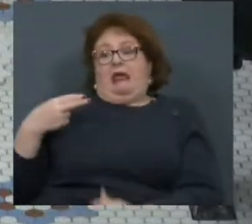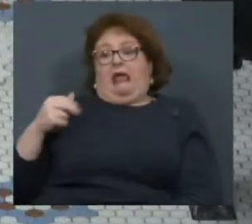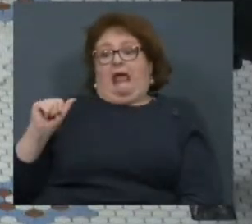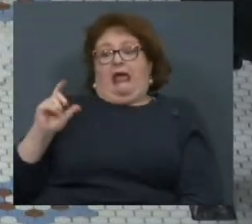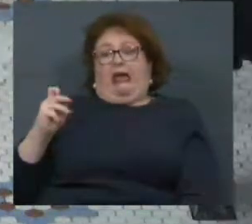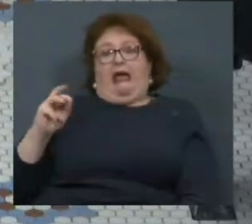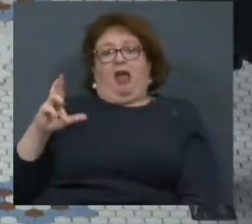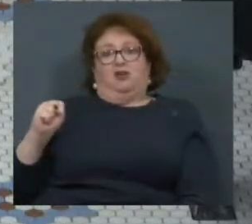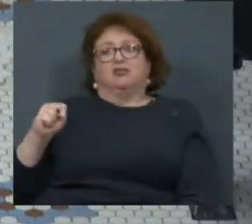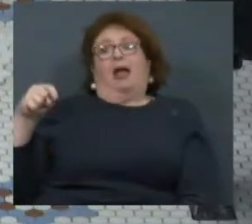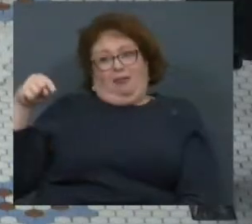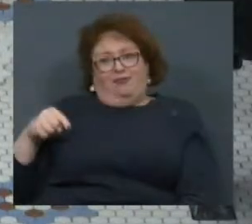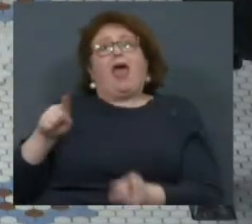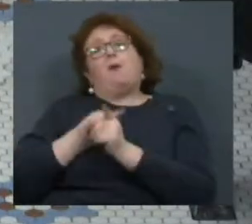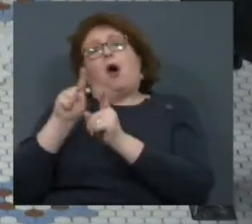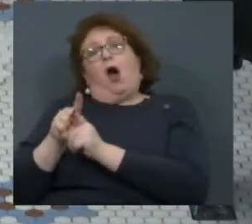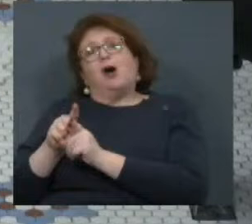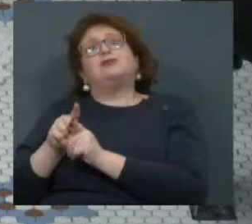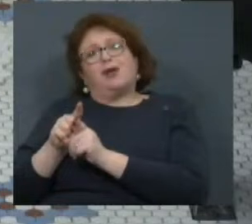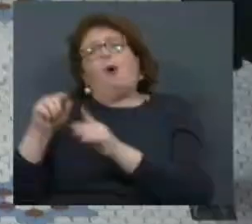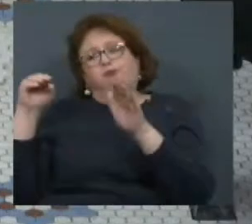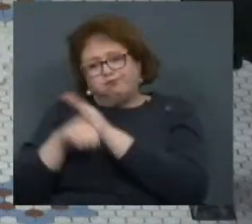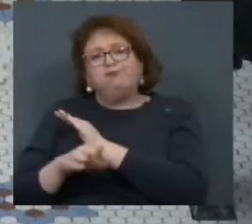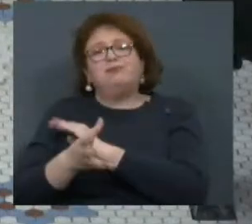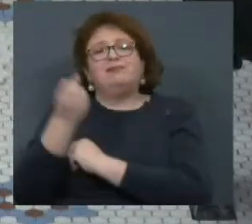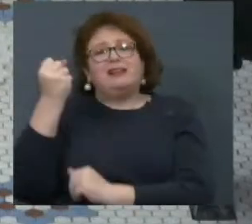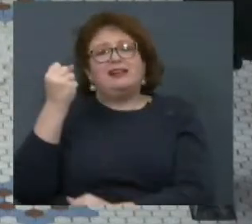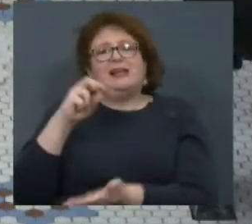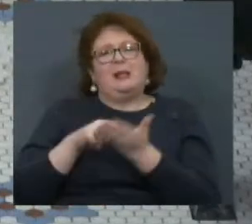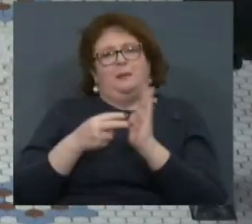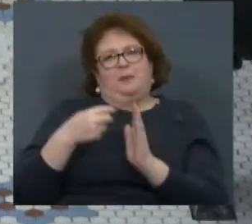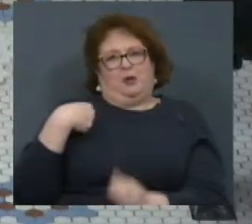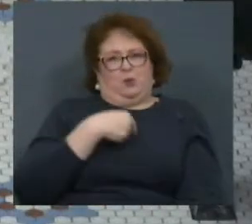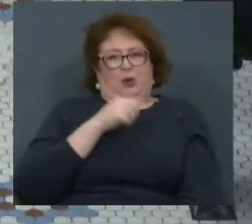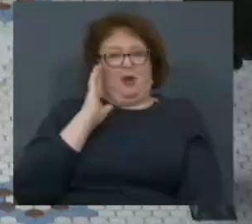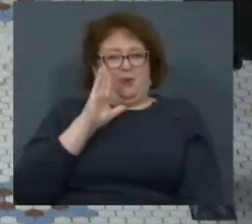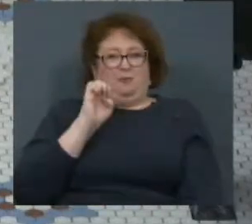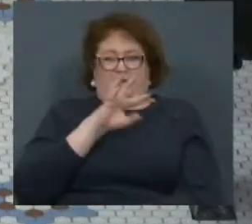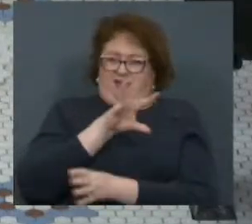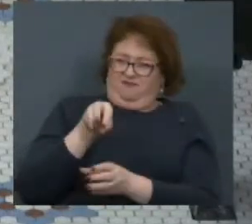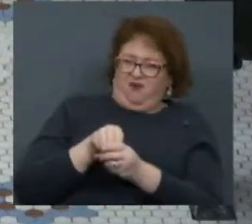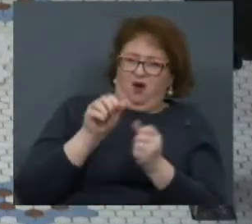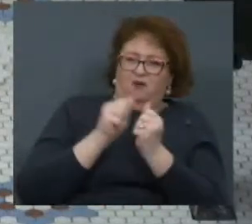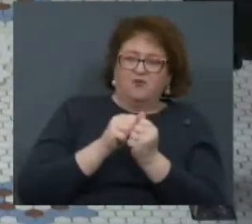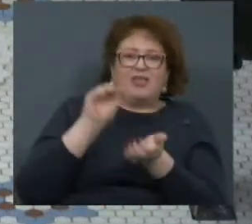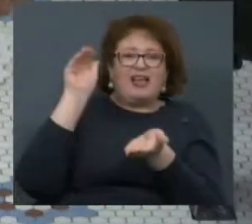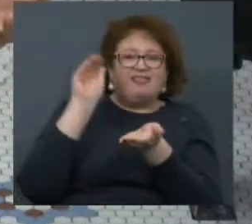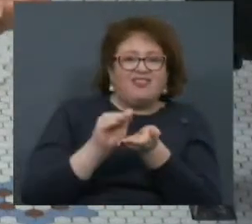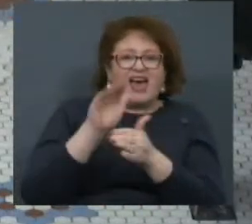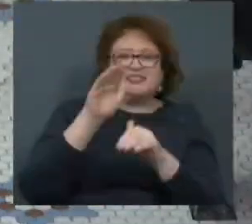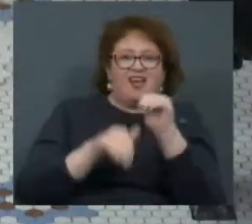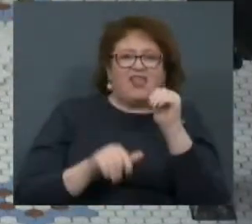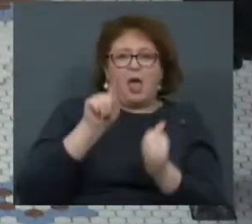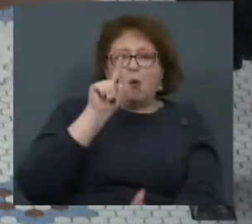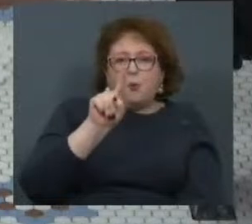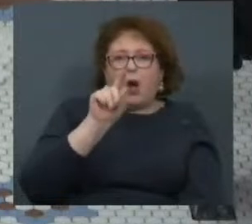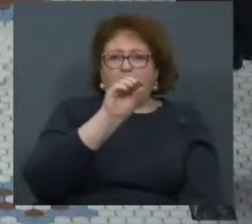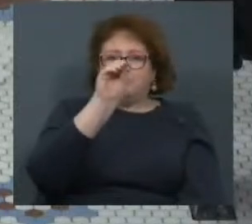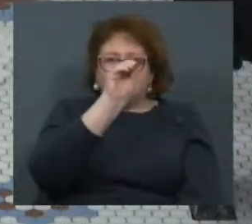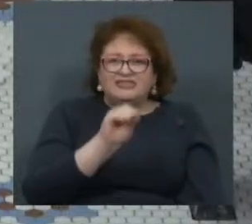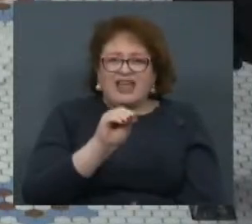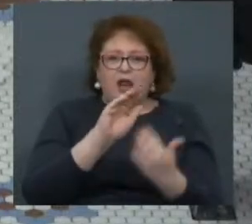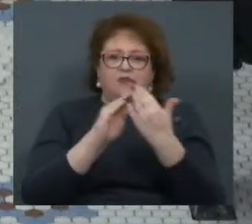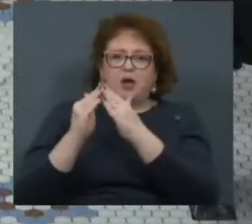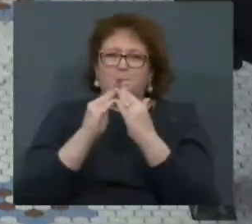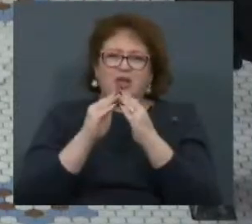we're going to be in this less than 1% of communities that do this. We're like cutting edge technology